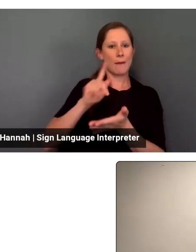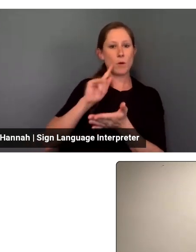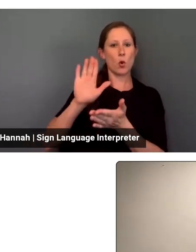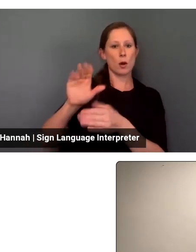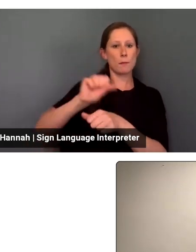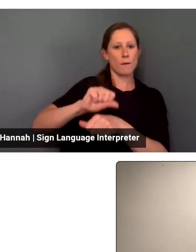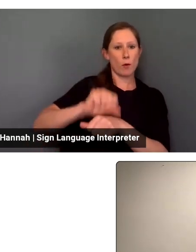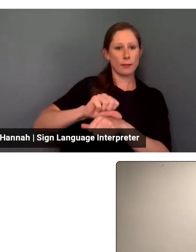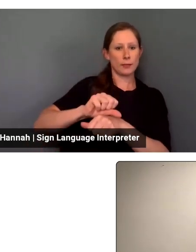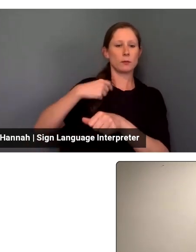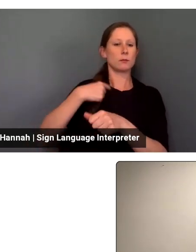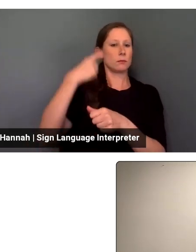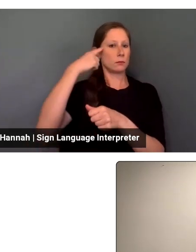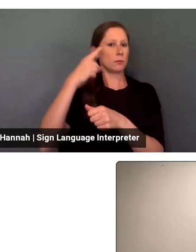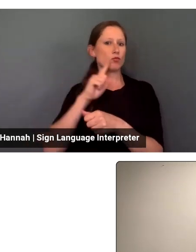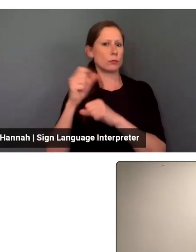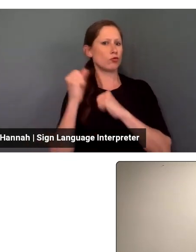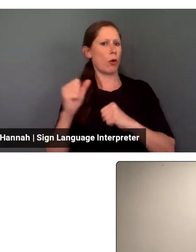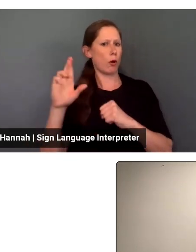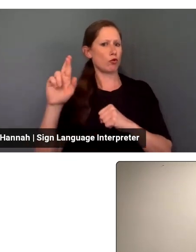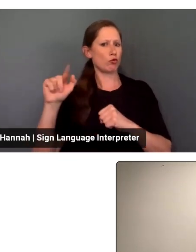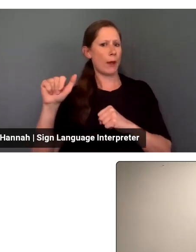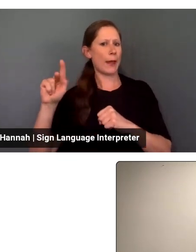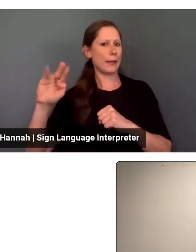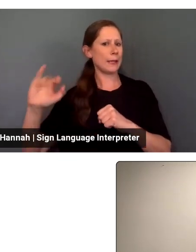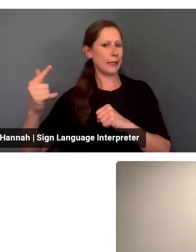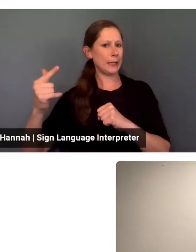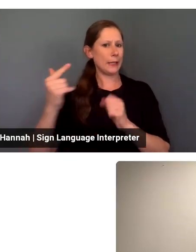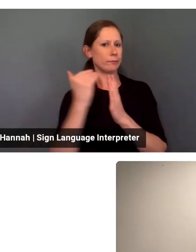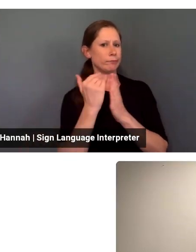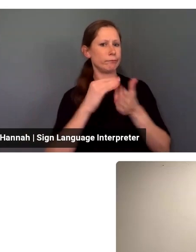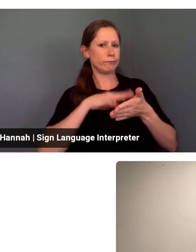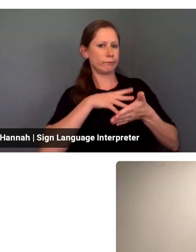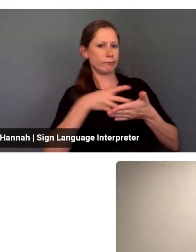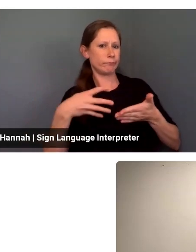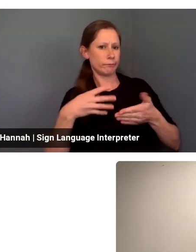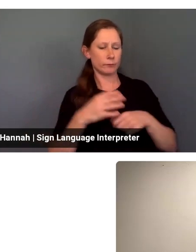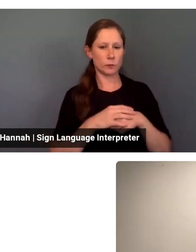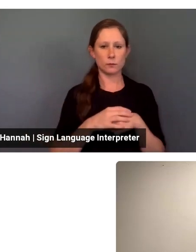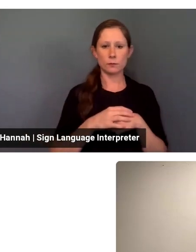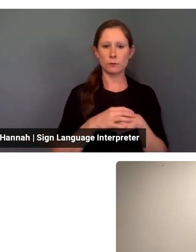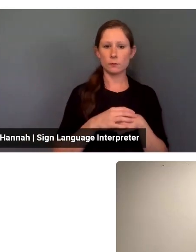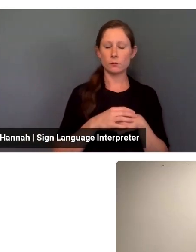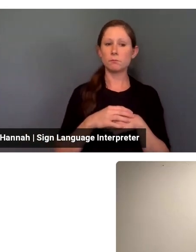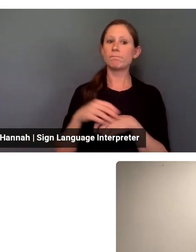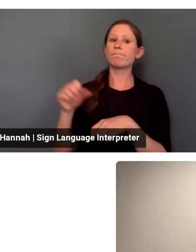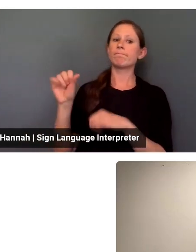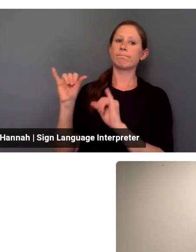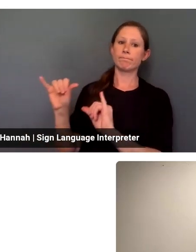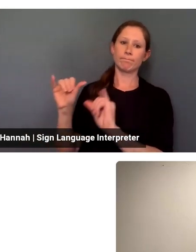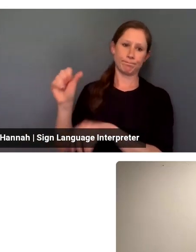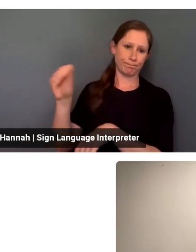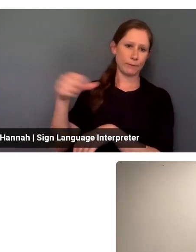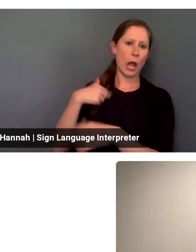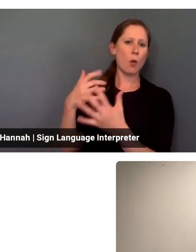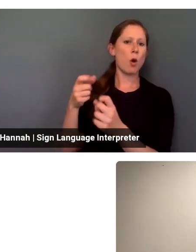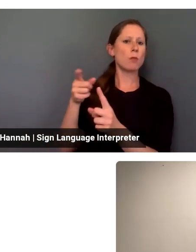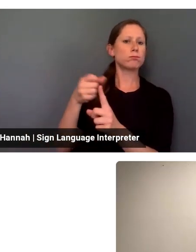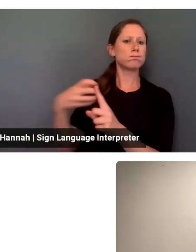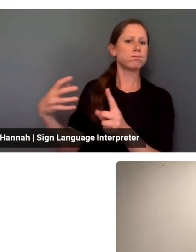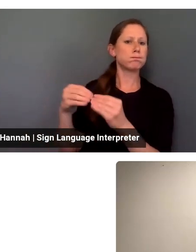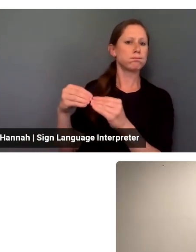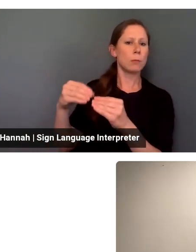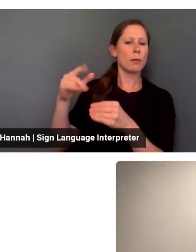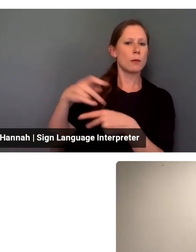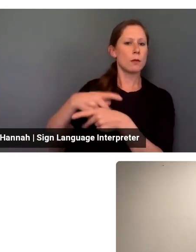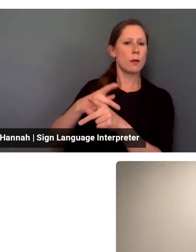pretty strong rating scheme. Yeah, and I'd love to hear more about sort of like the importance of the performance management piece and sort of